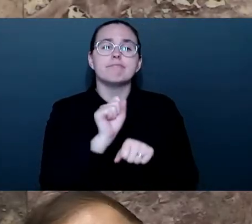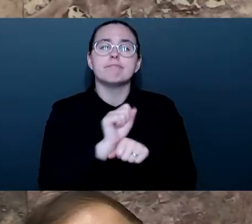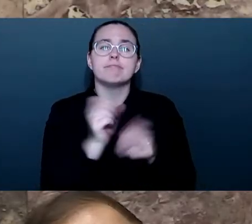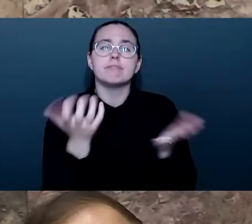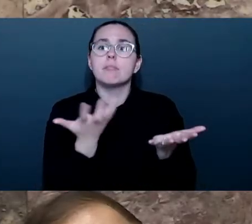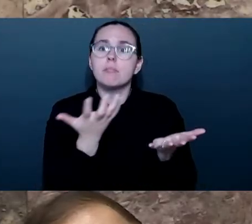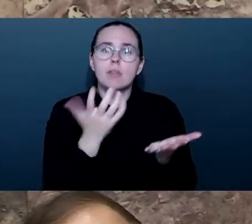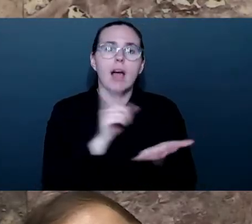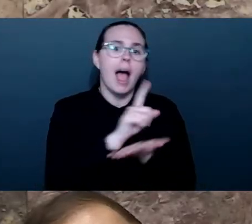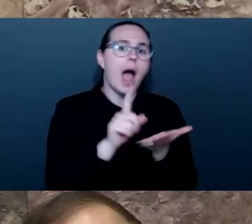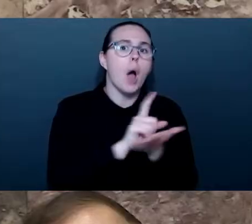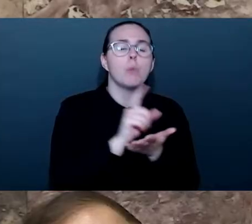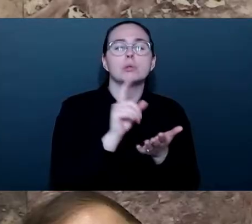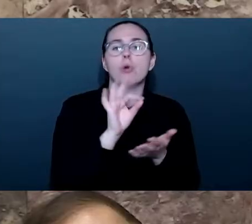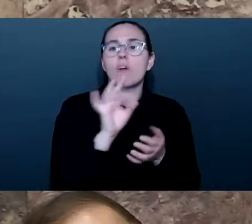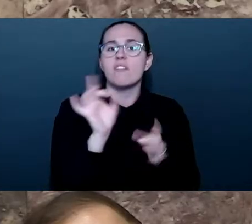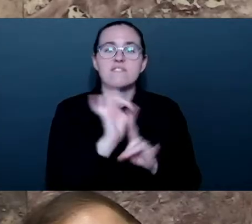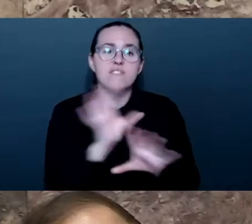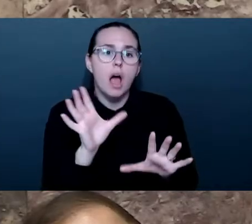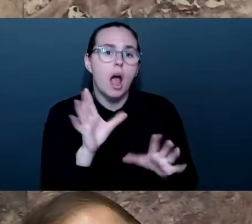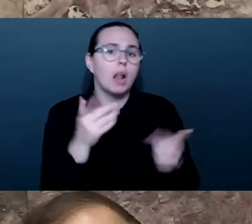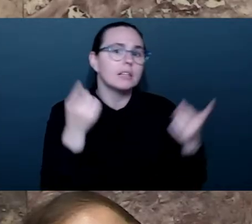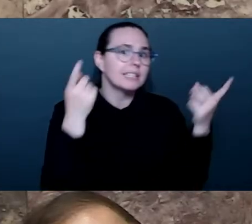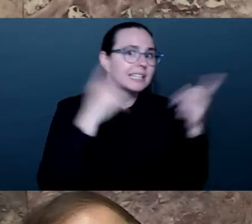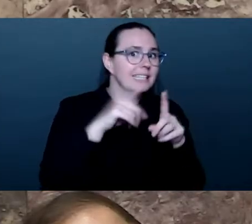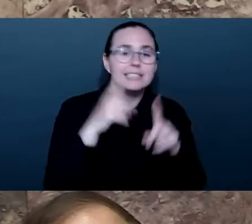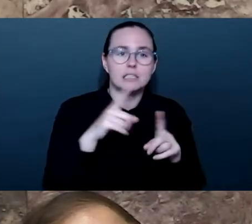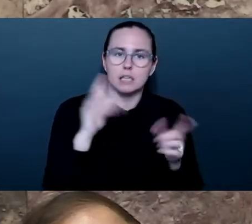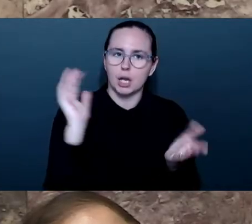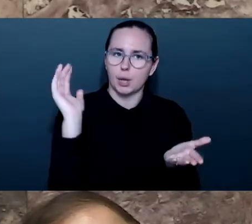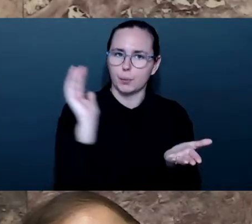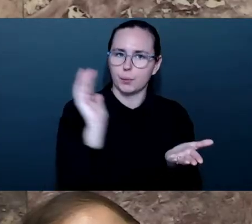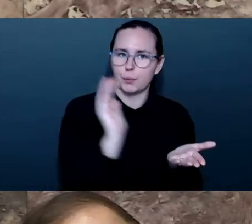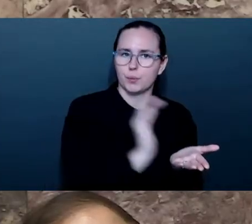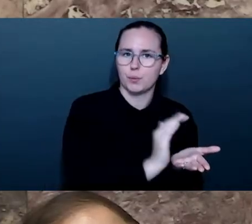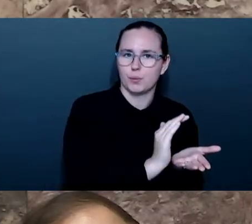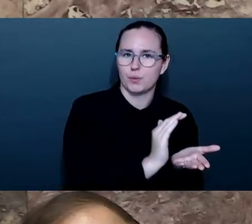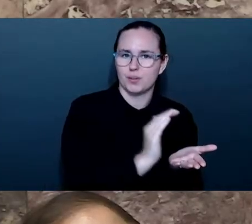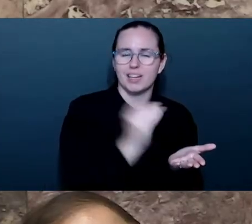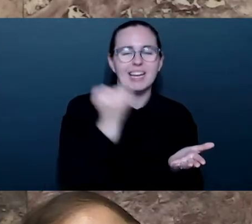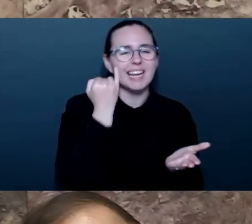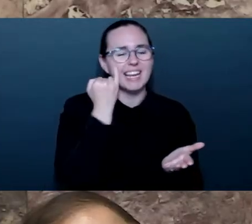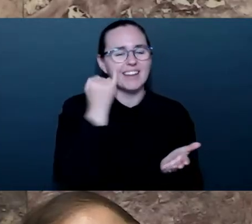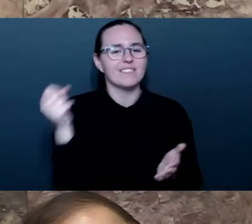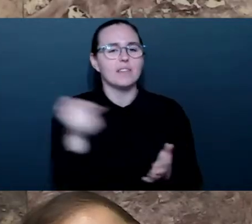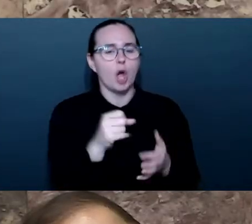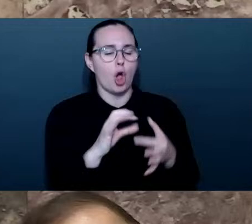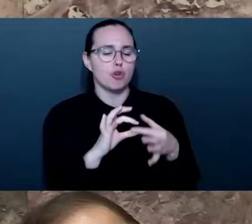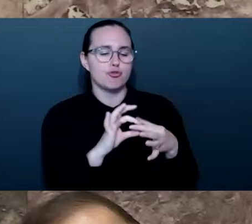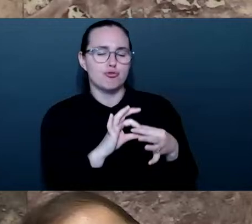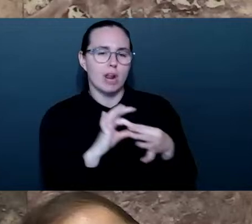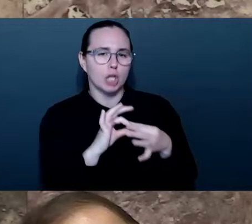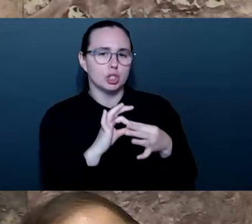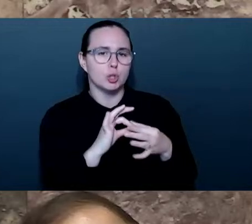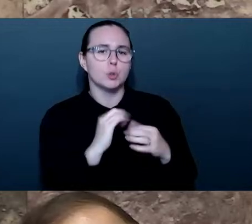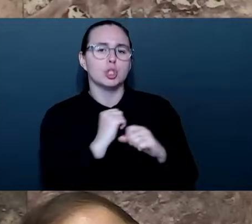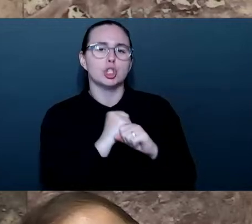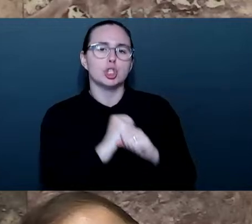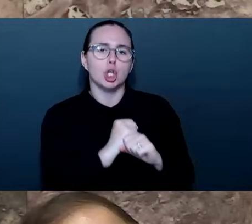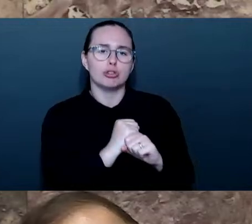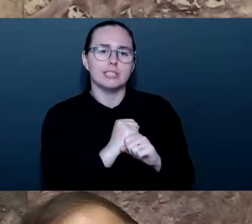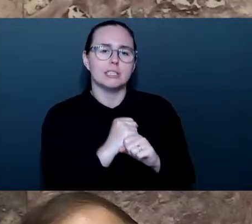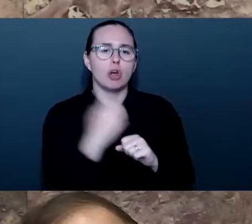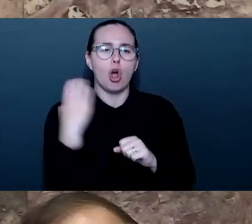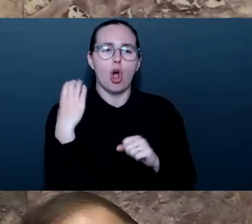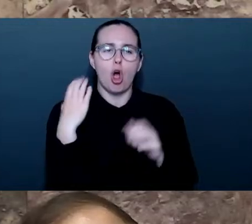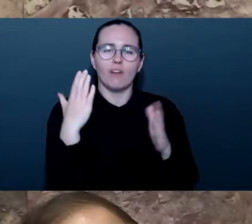work. I want to assure the member, Mr. Speaker, that these relational security officers have the highest standards of training,